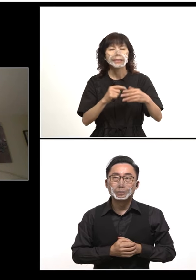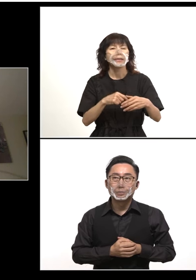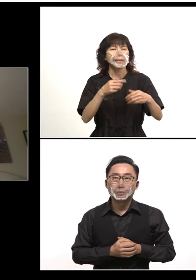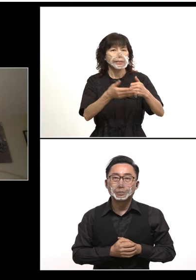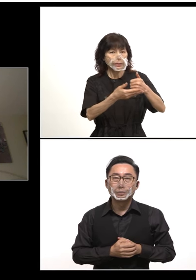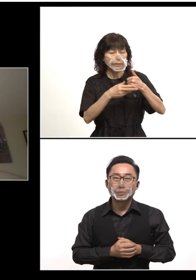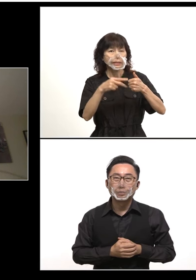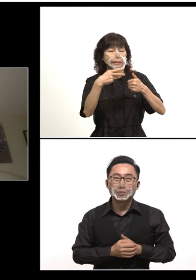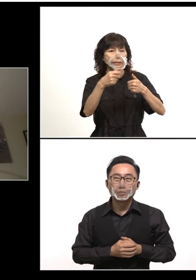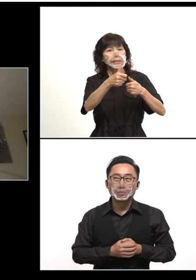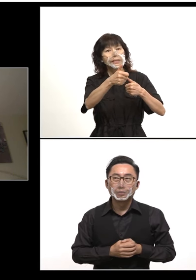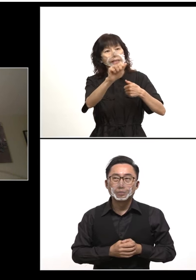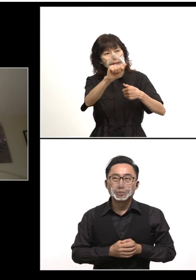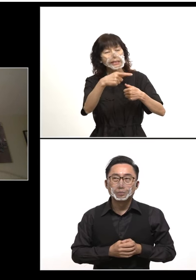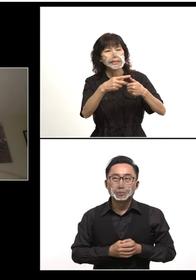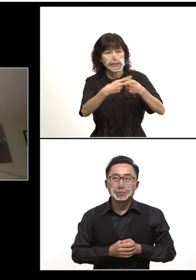Anthony.